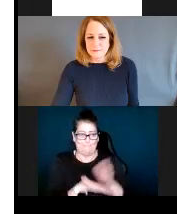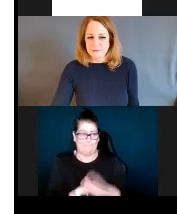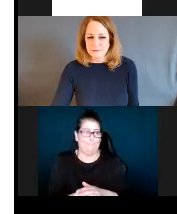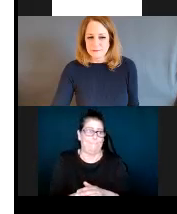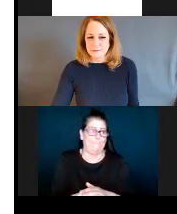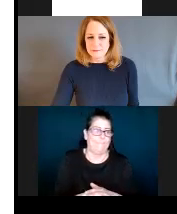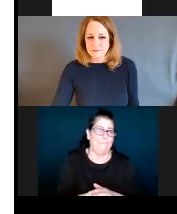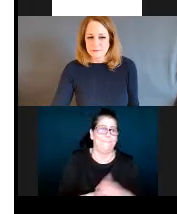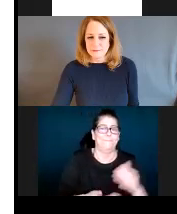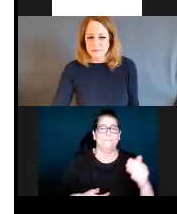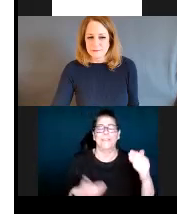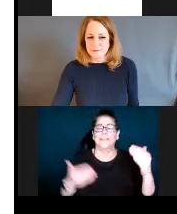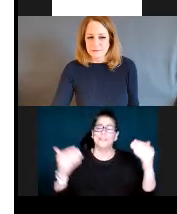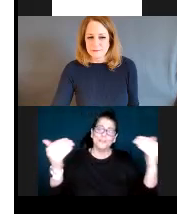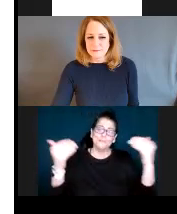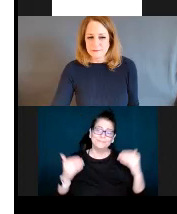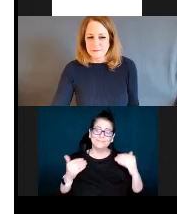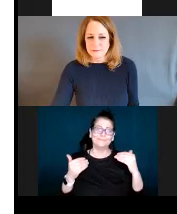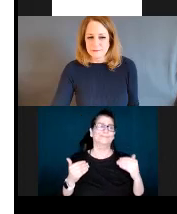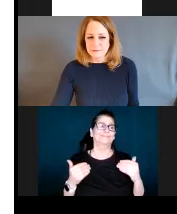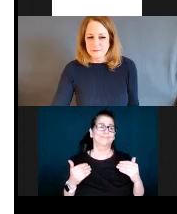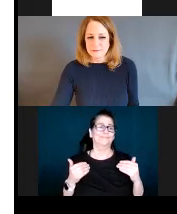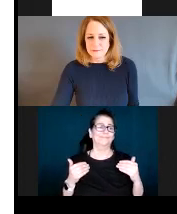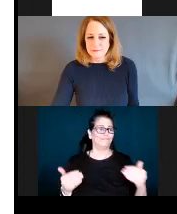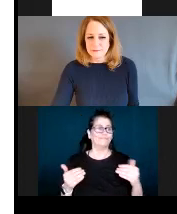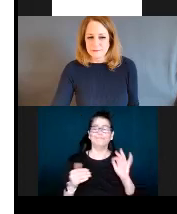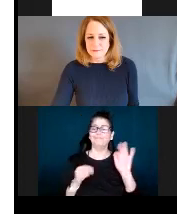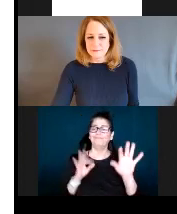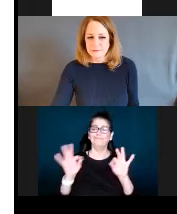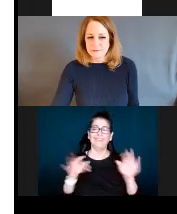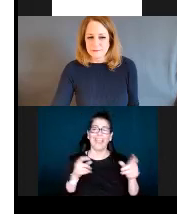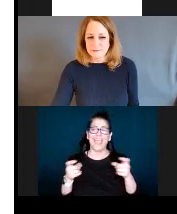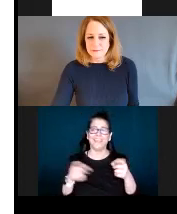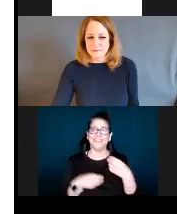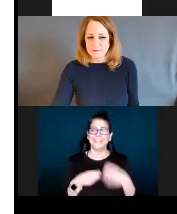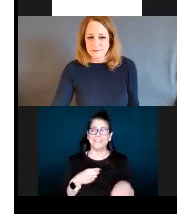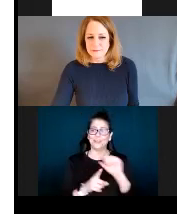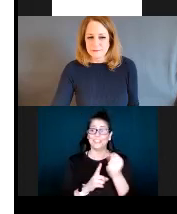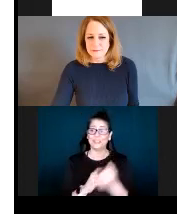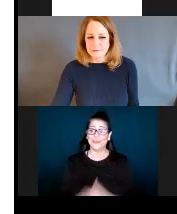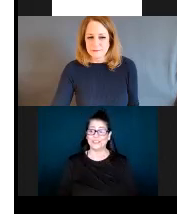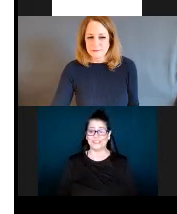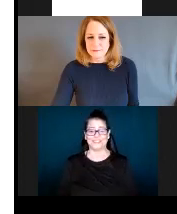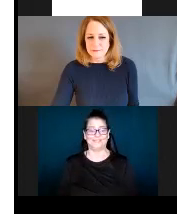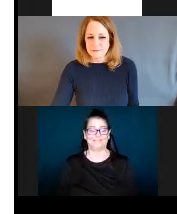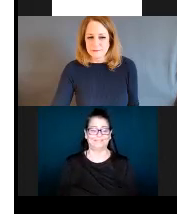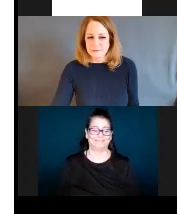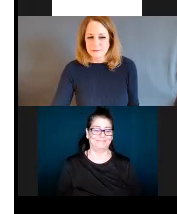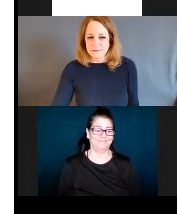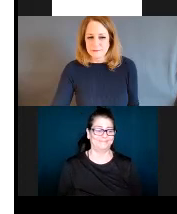So we like to hop right in to tips for managing difficult situations. So if you have